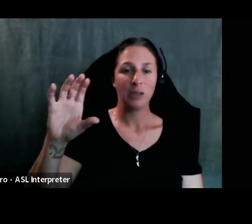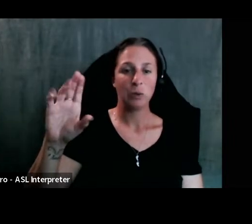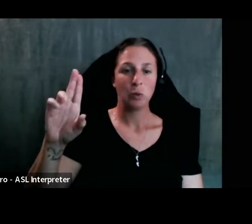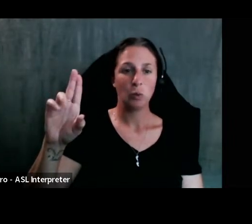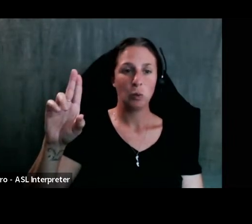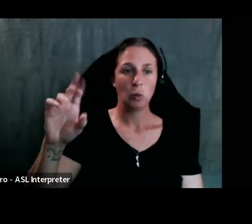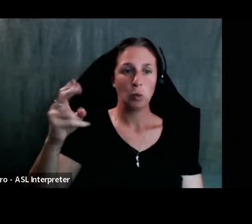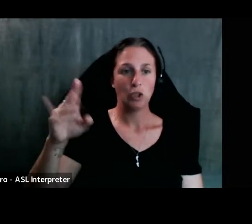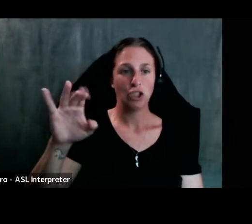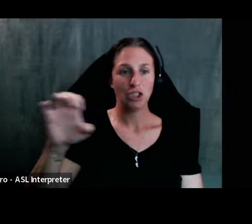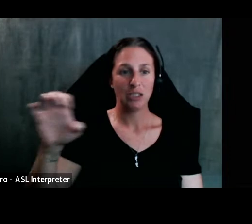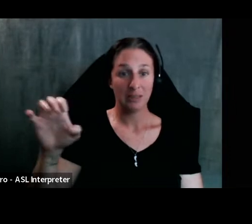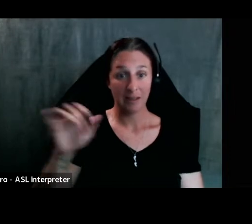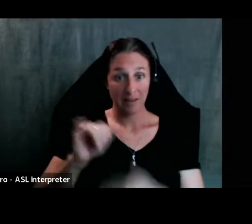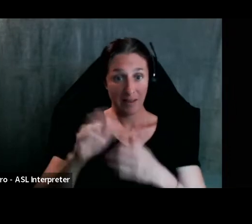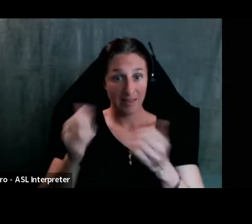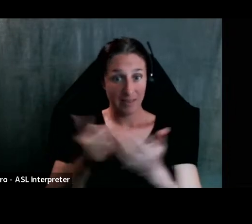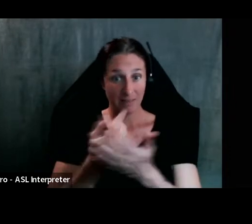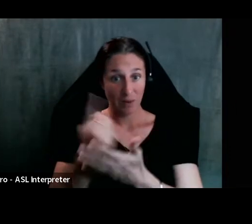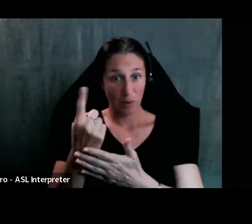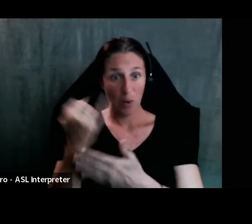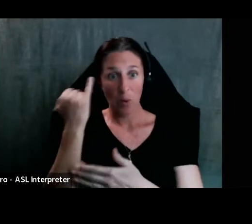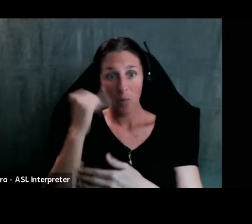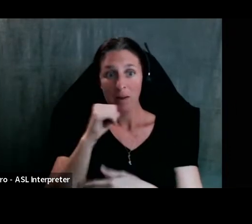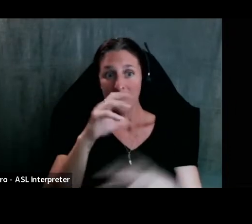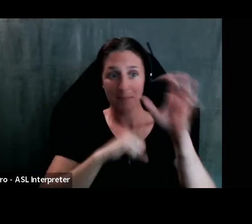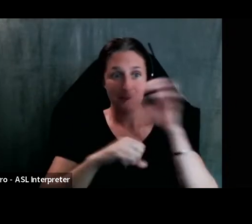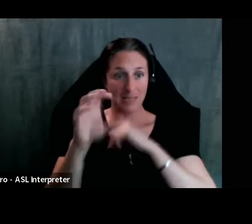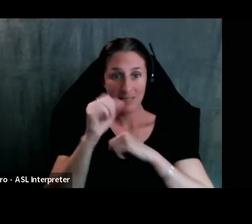Is that everyone? Does everyone? I hope I didn't miss anyone.